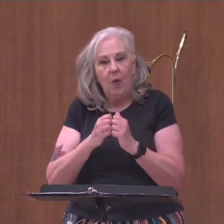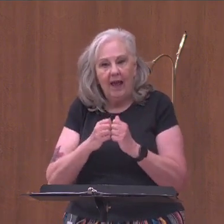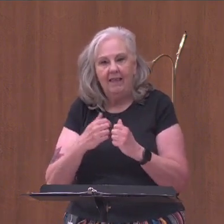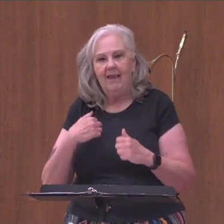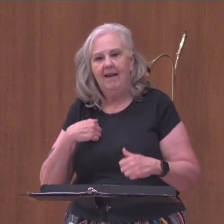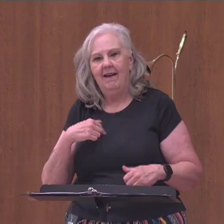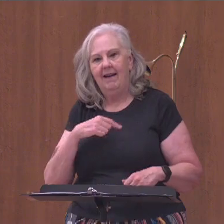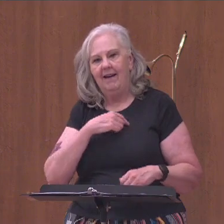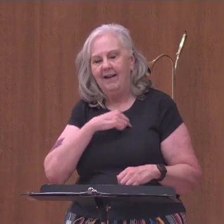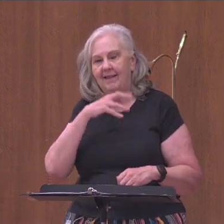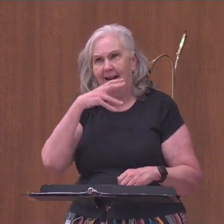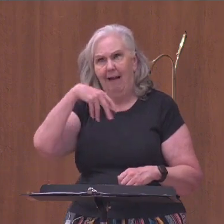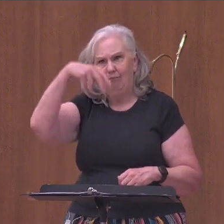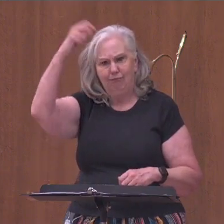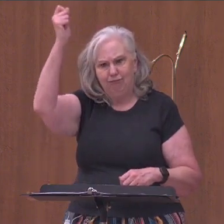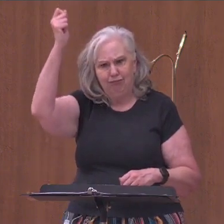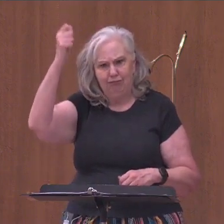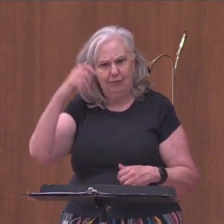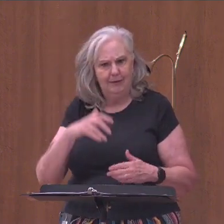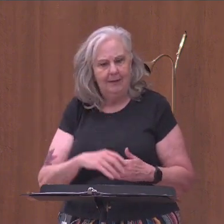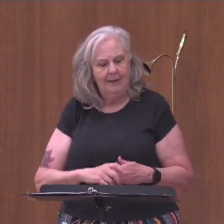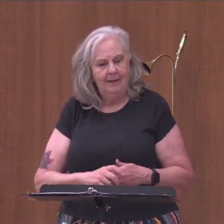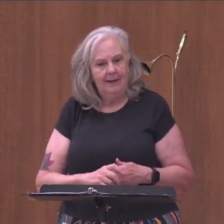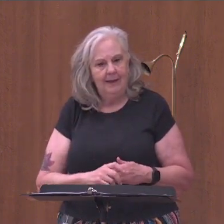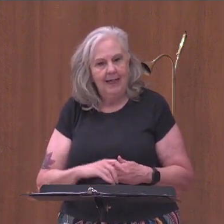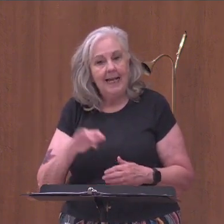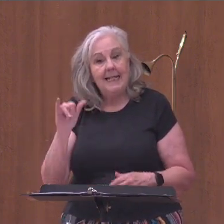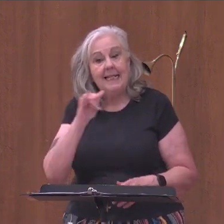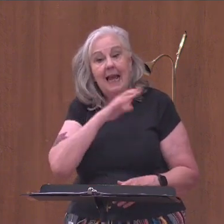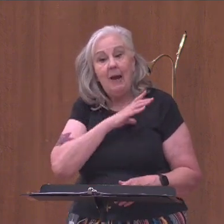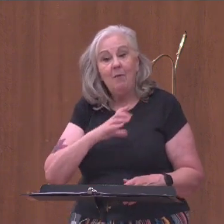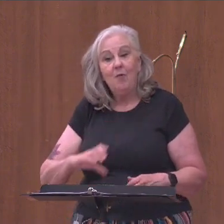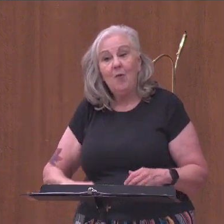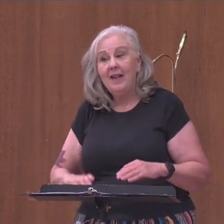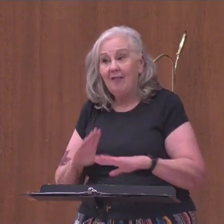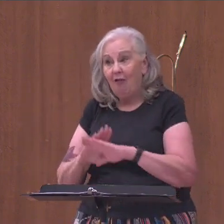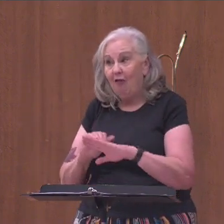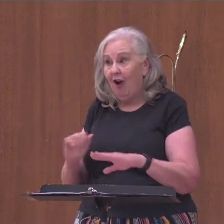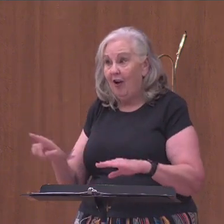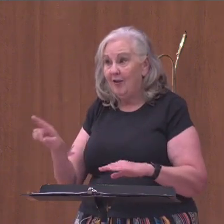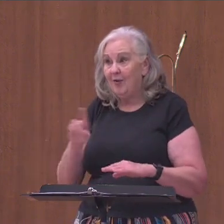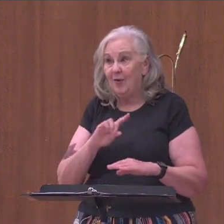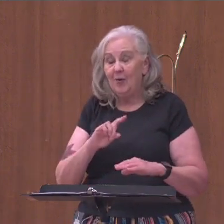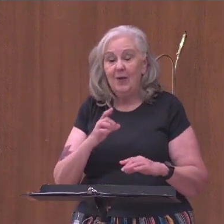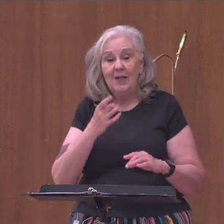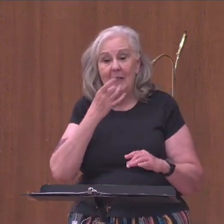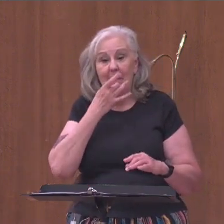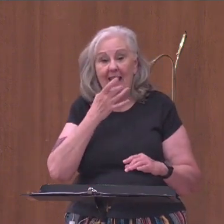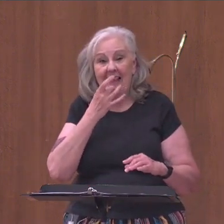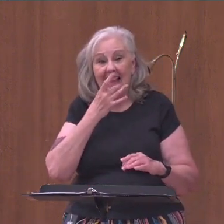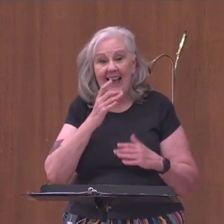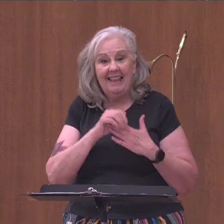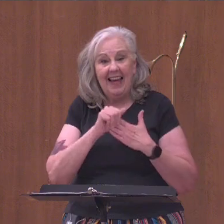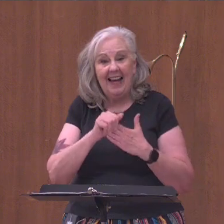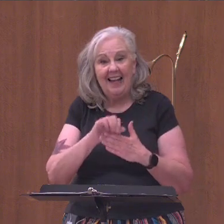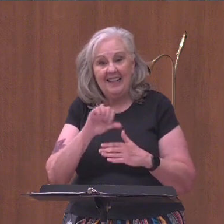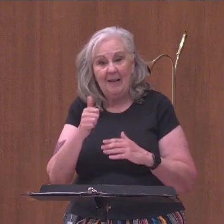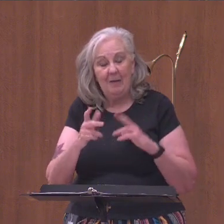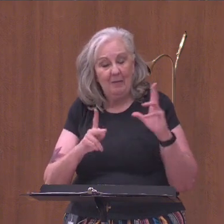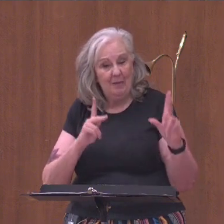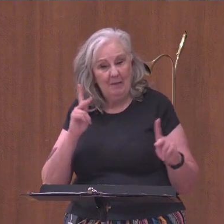us. And now that same Christ calls you to be the light that guides